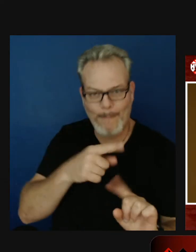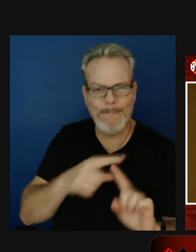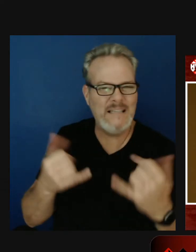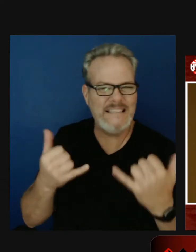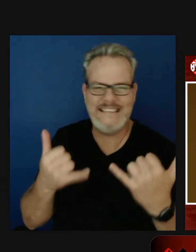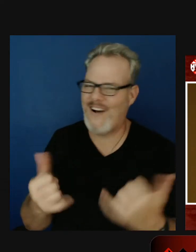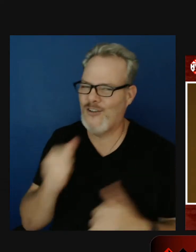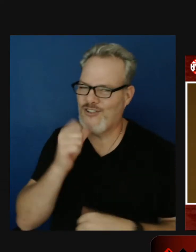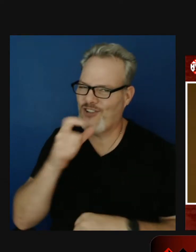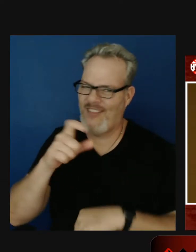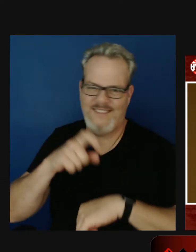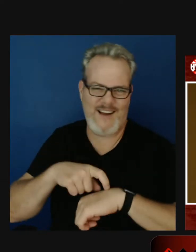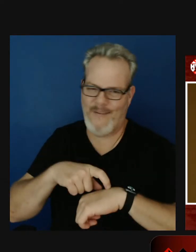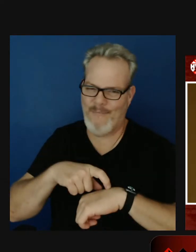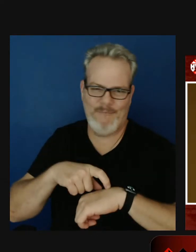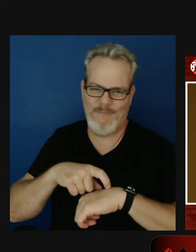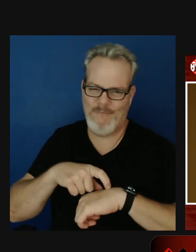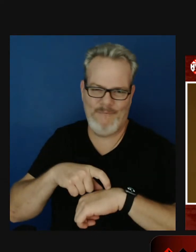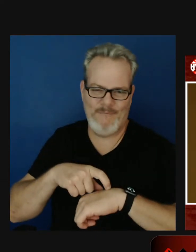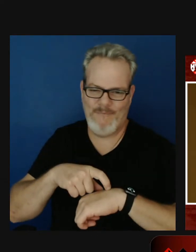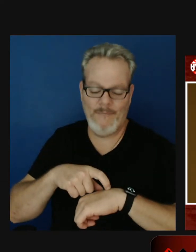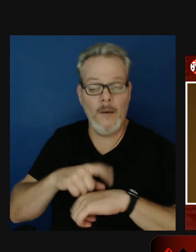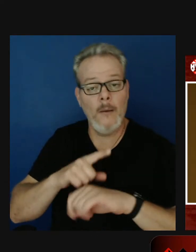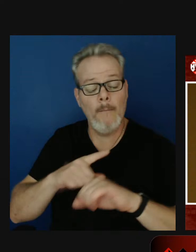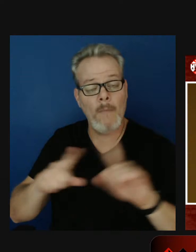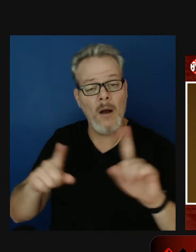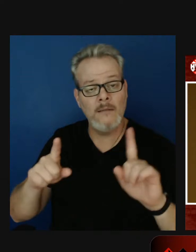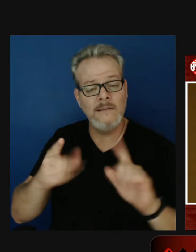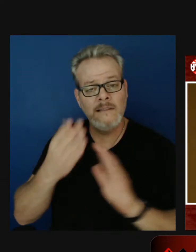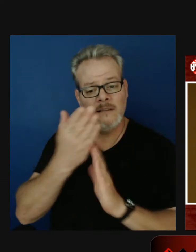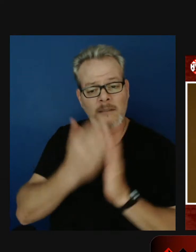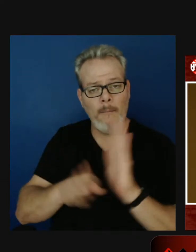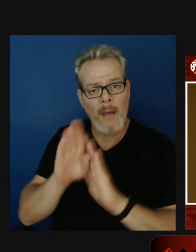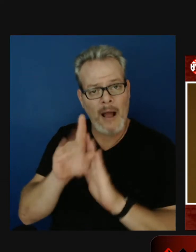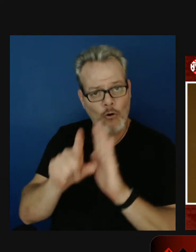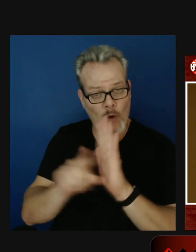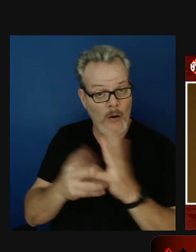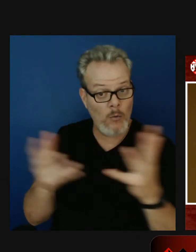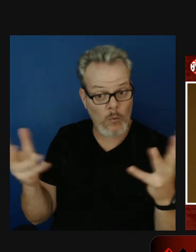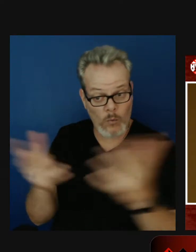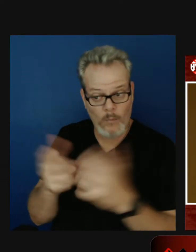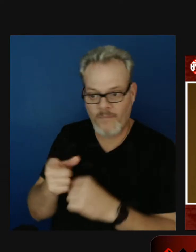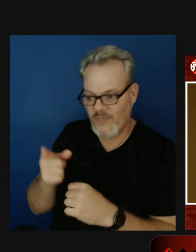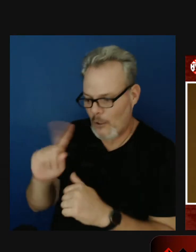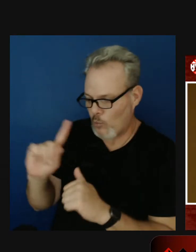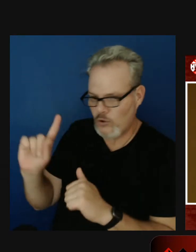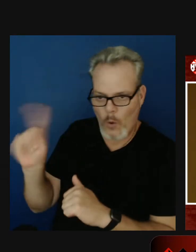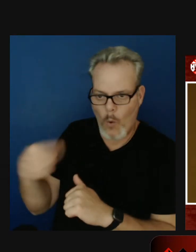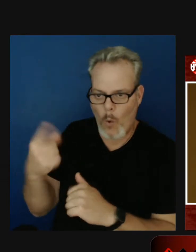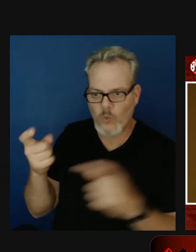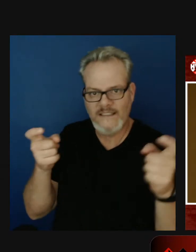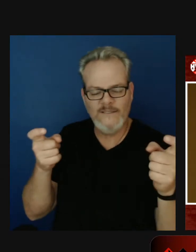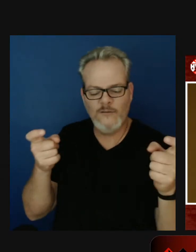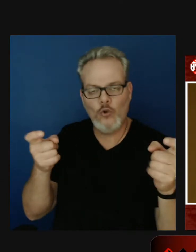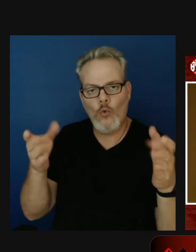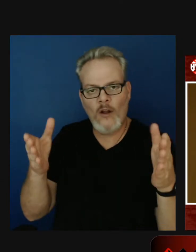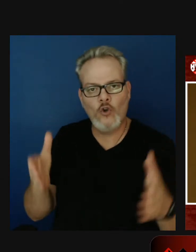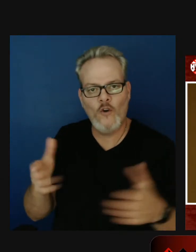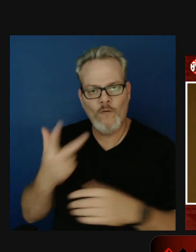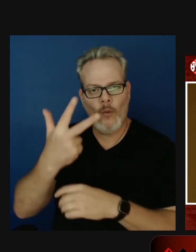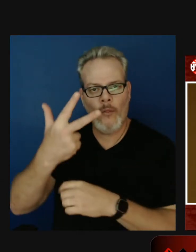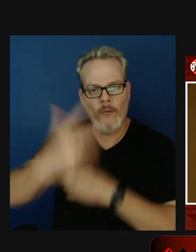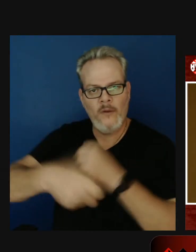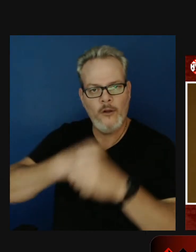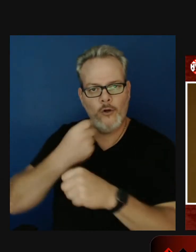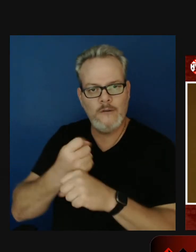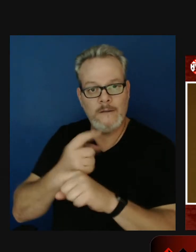probably. But just a brief backstory on Clarence King. He was only director of the USGS for 3 years, but he had a long